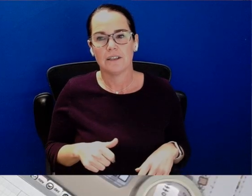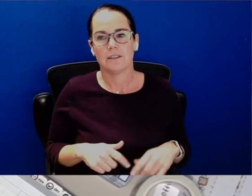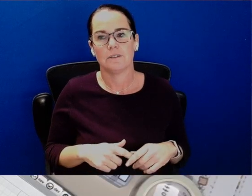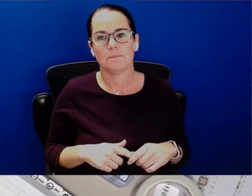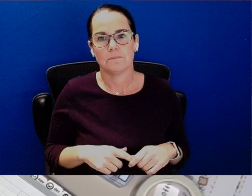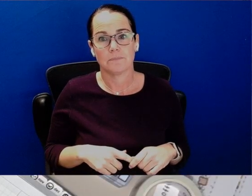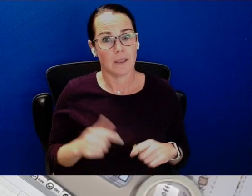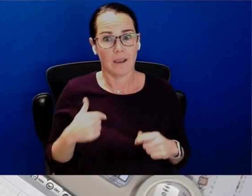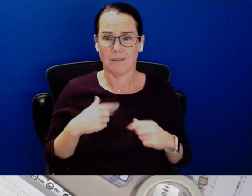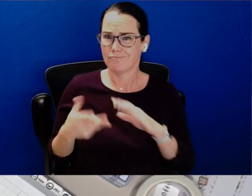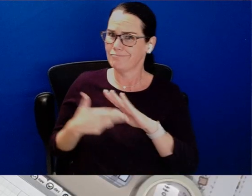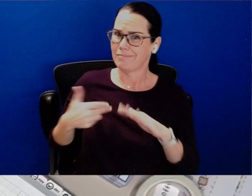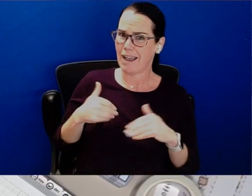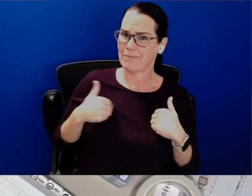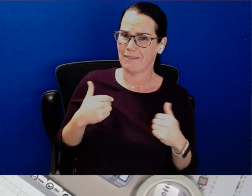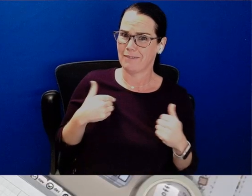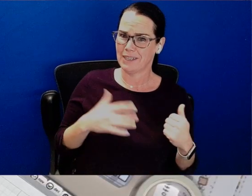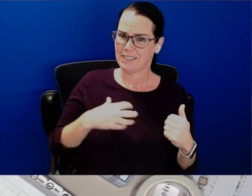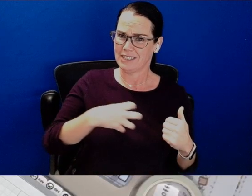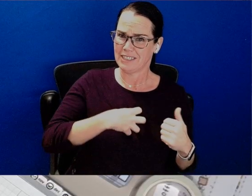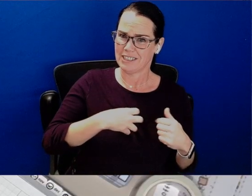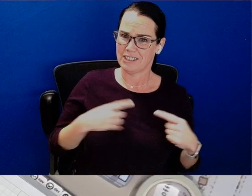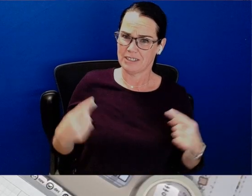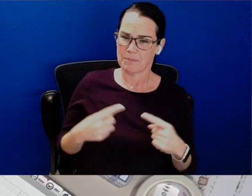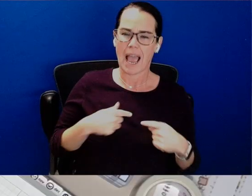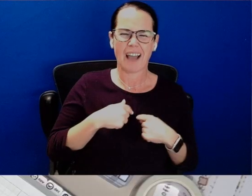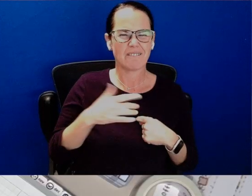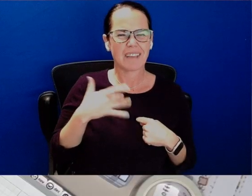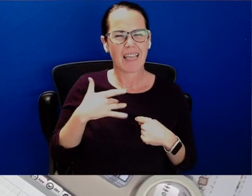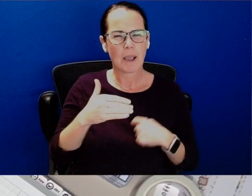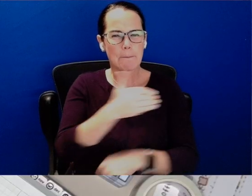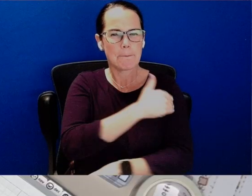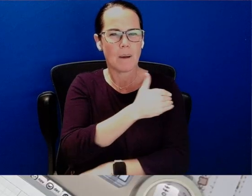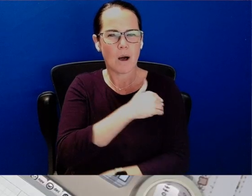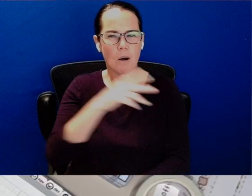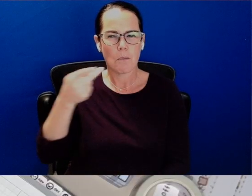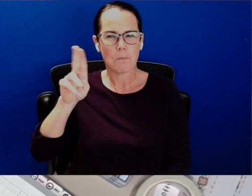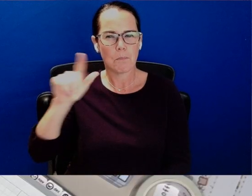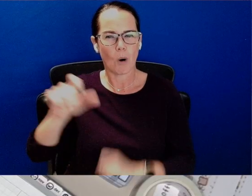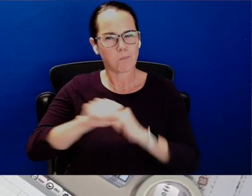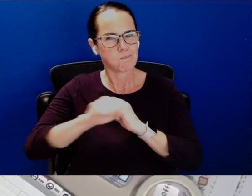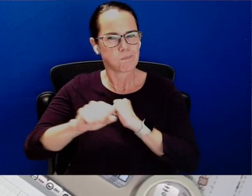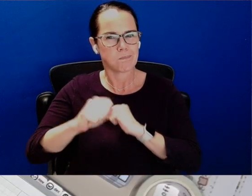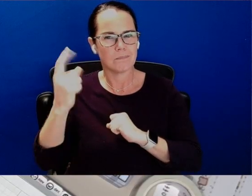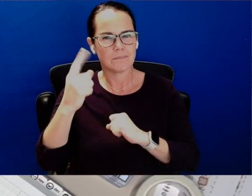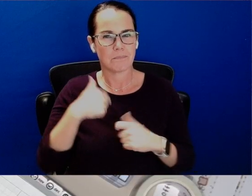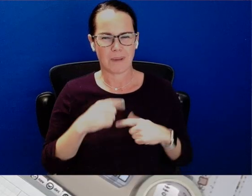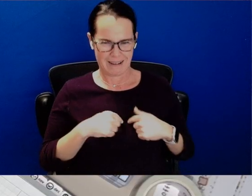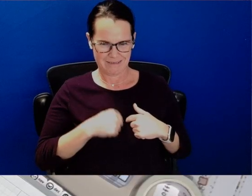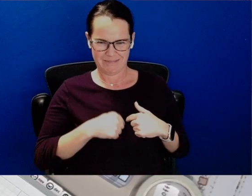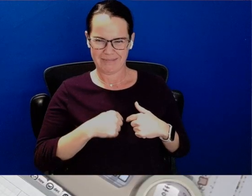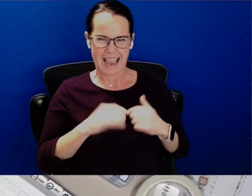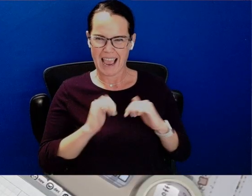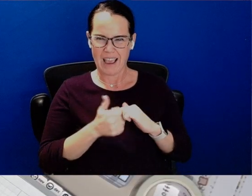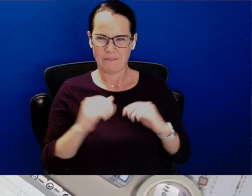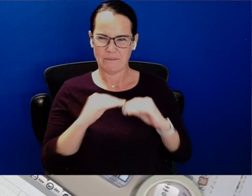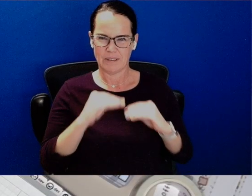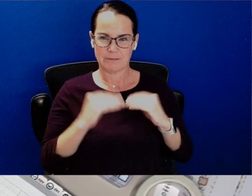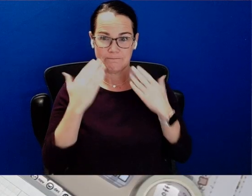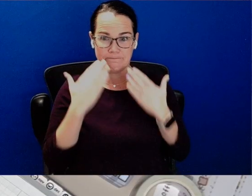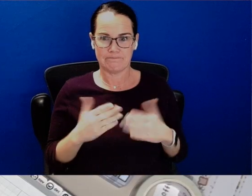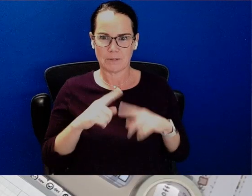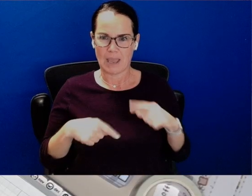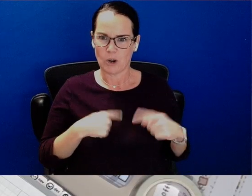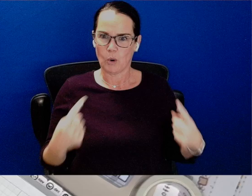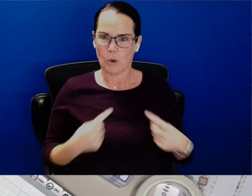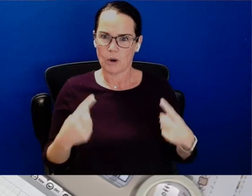Yeah, I've been having chest pain. No, it's a muscle pull, but I don't know what to do to fix it, and it's really